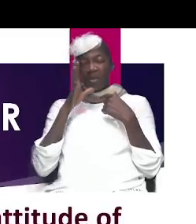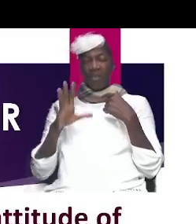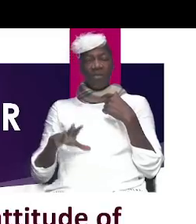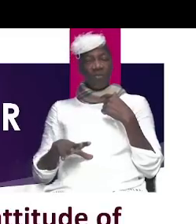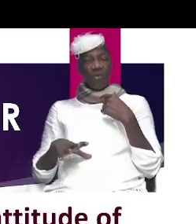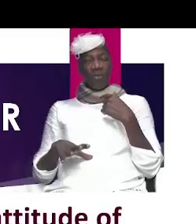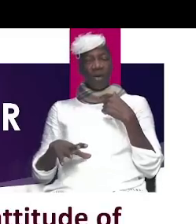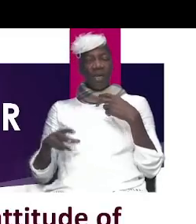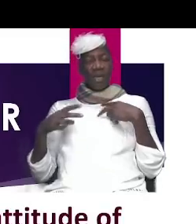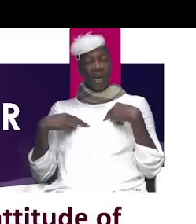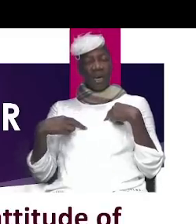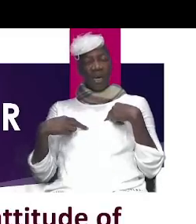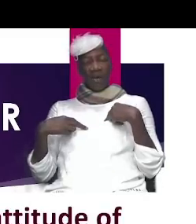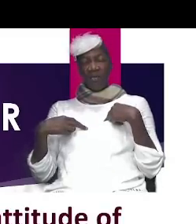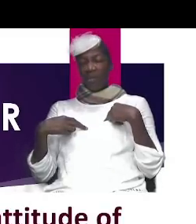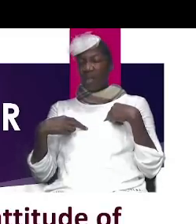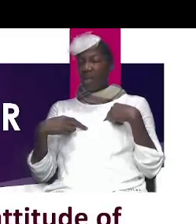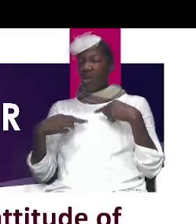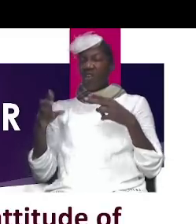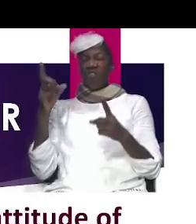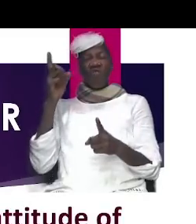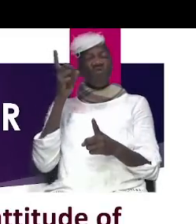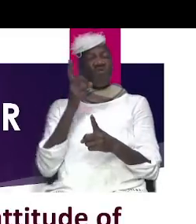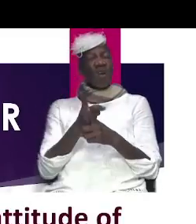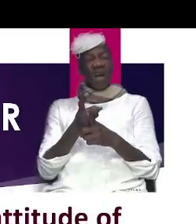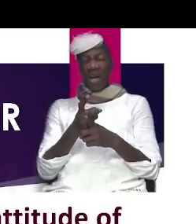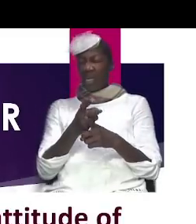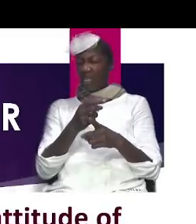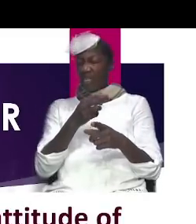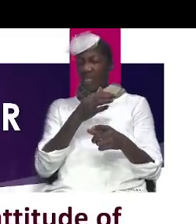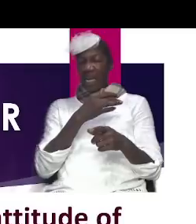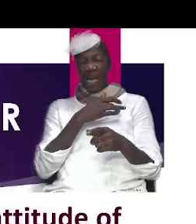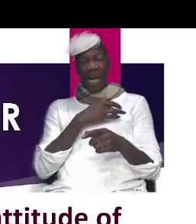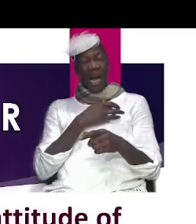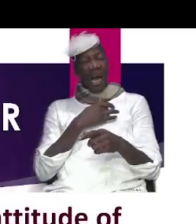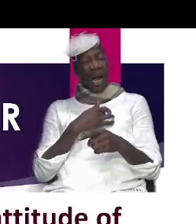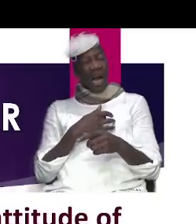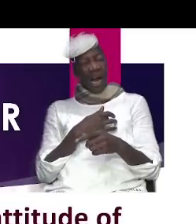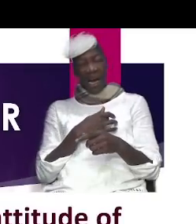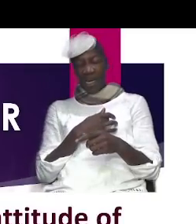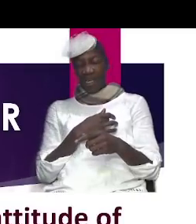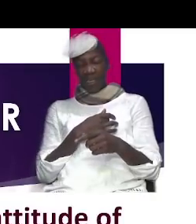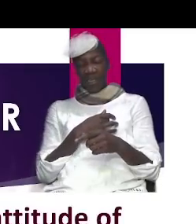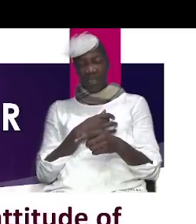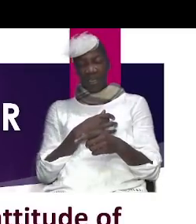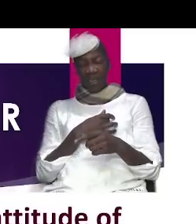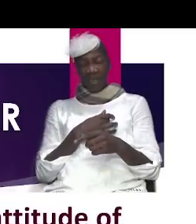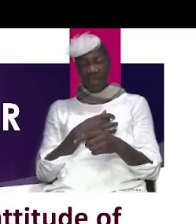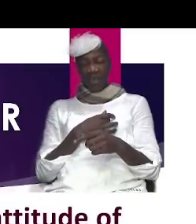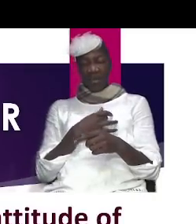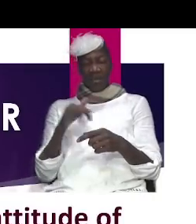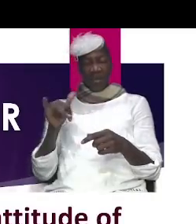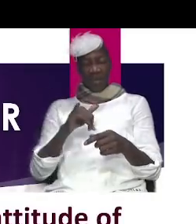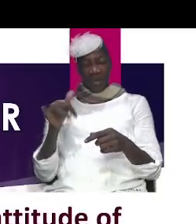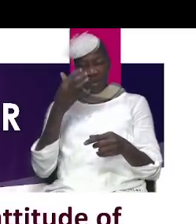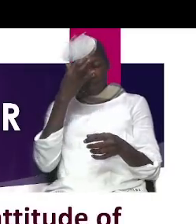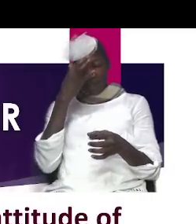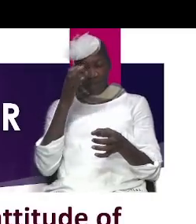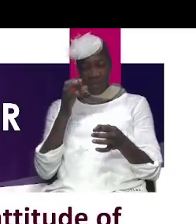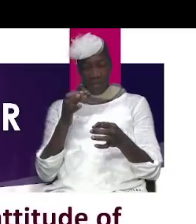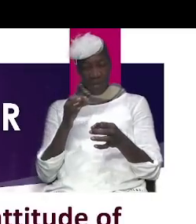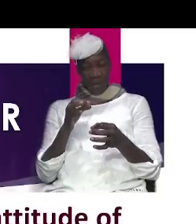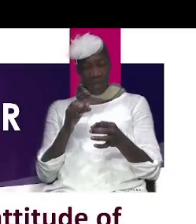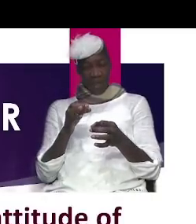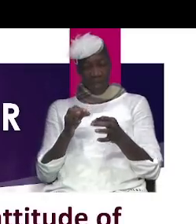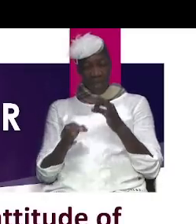the right heart. And accordingly, he will judge us. So note 2 Corinthians 8